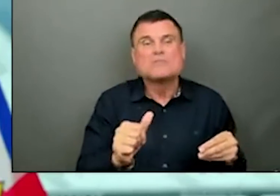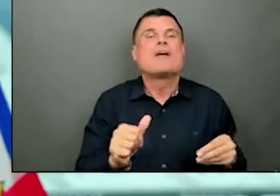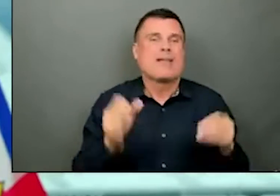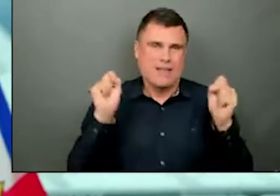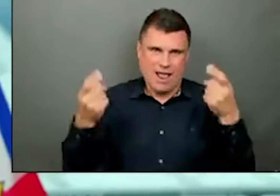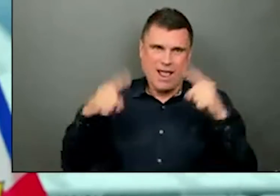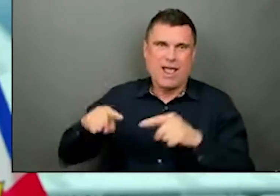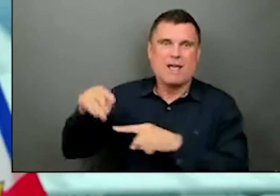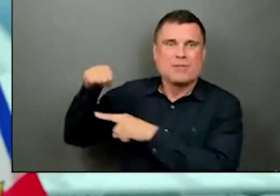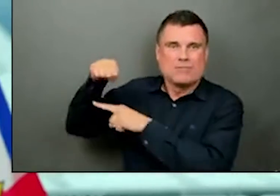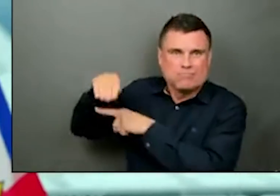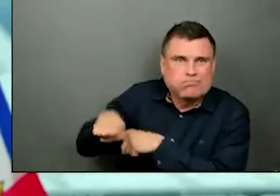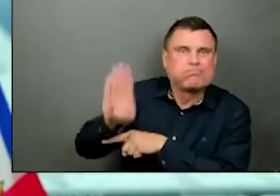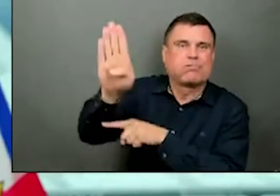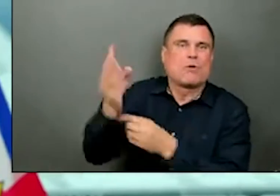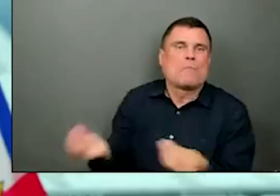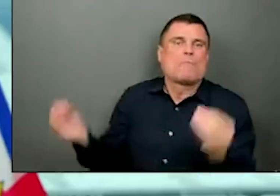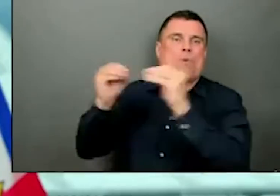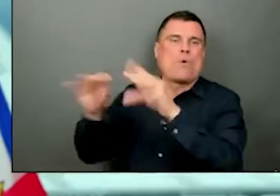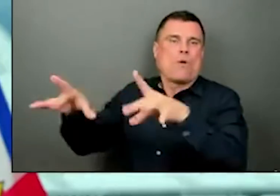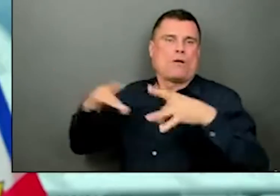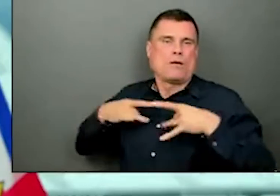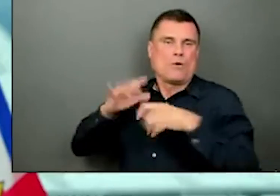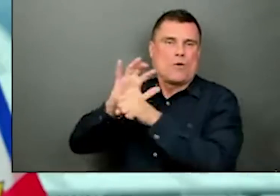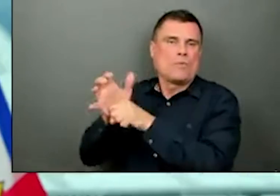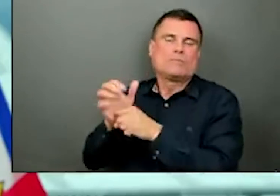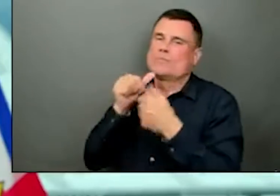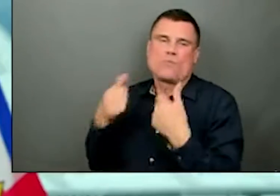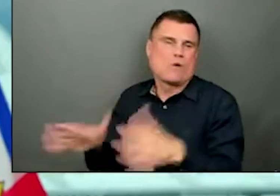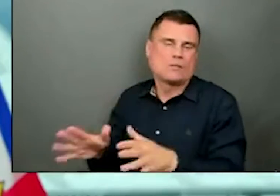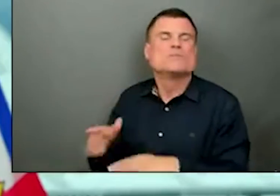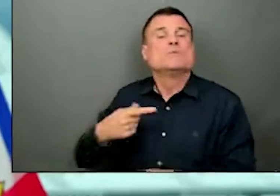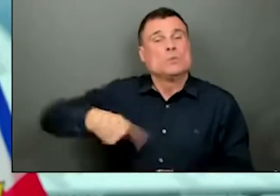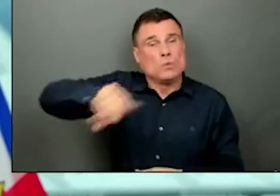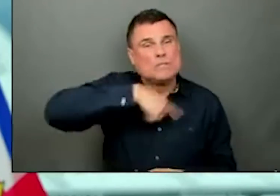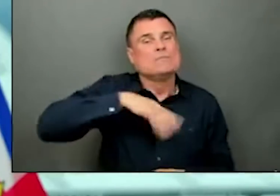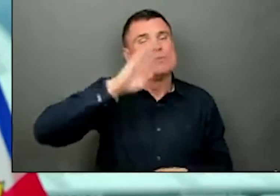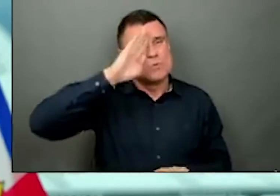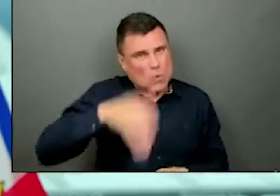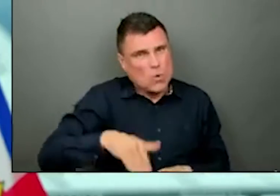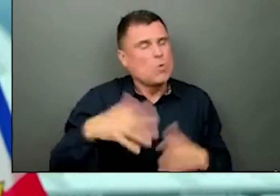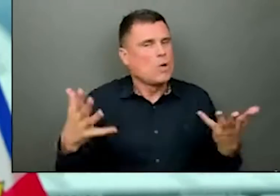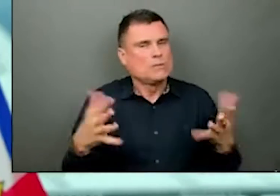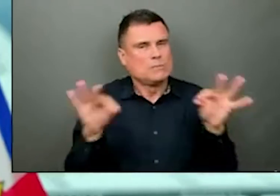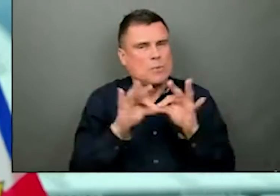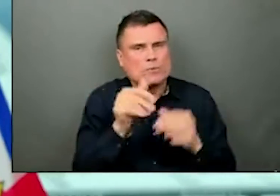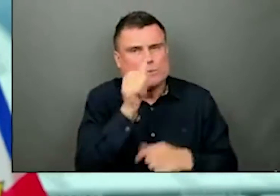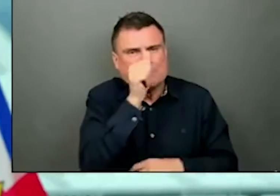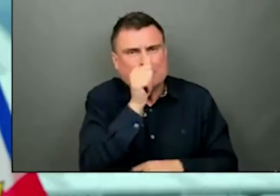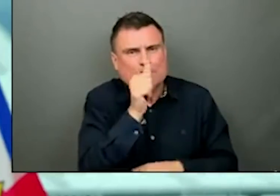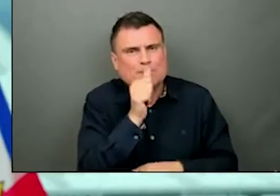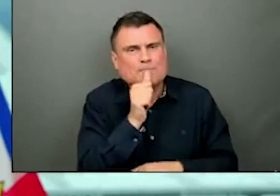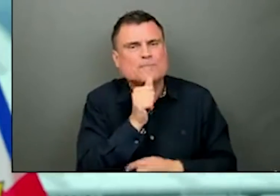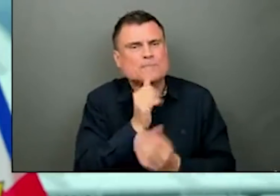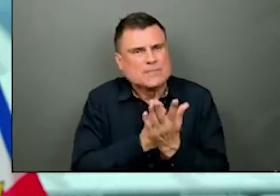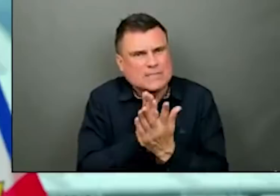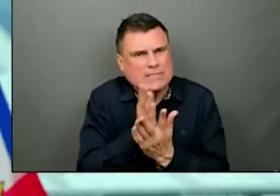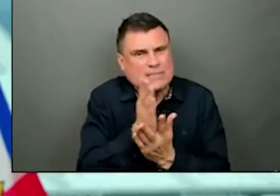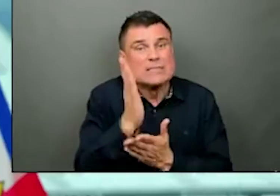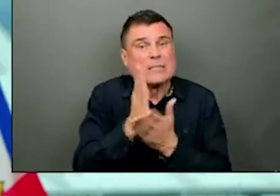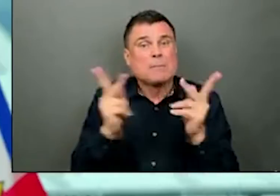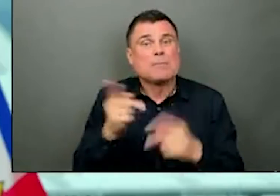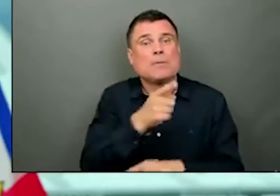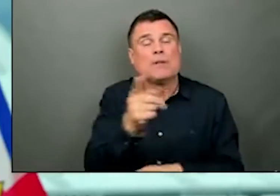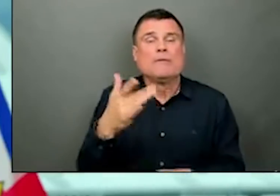that we can do this. We know that these small and large sacrifices that we're making every day are making a difference, and